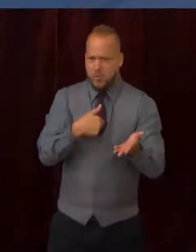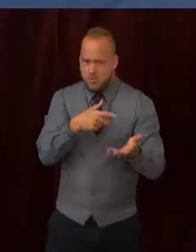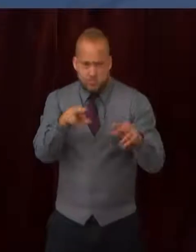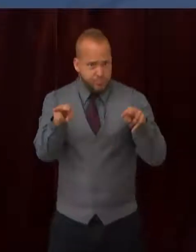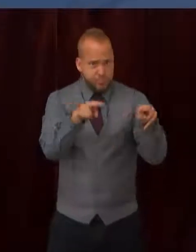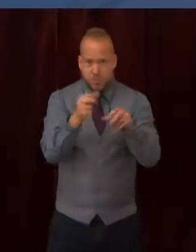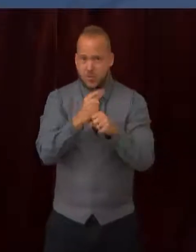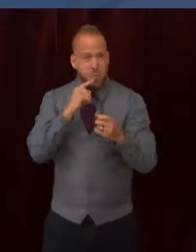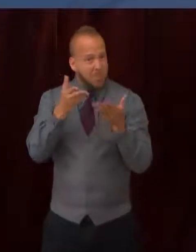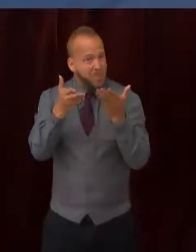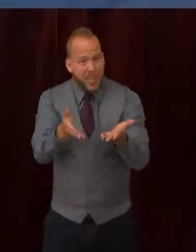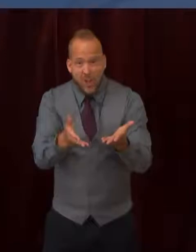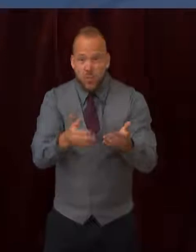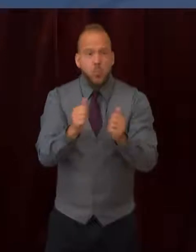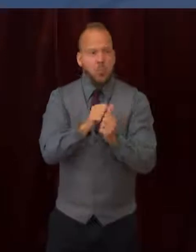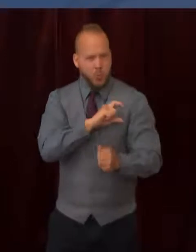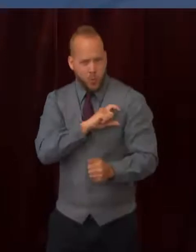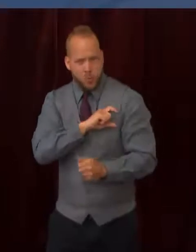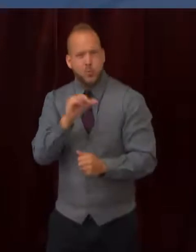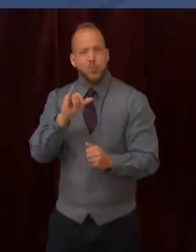evening.